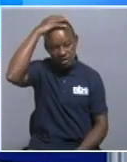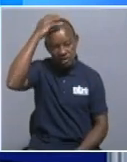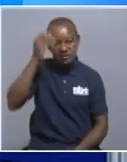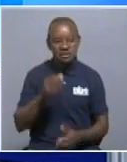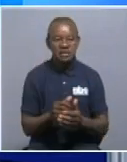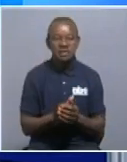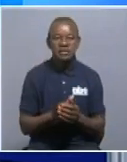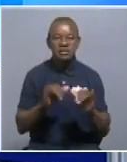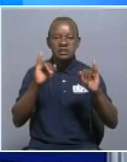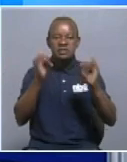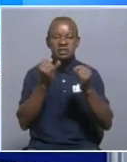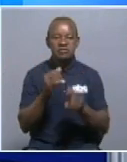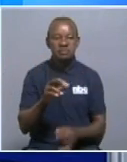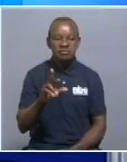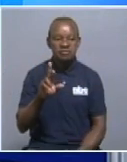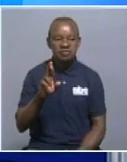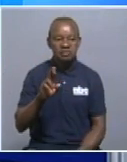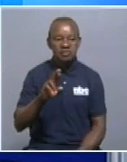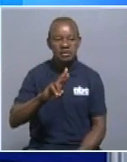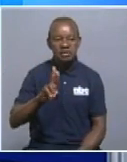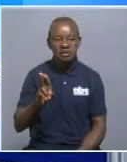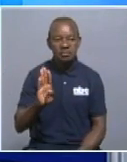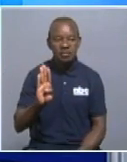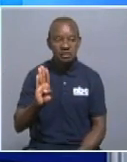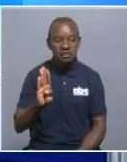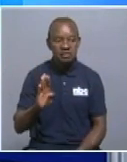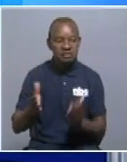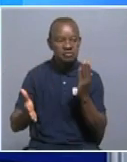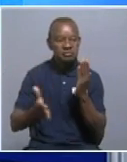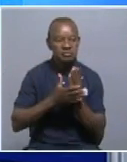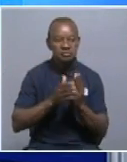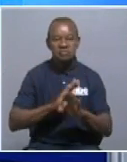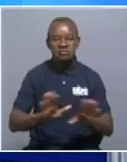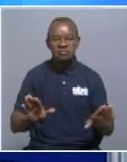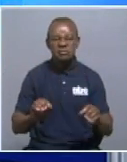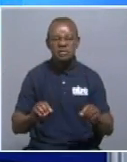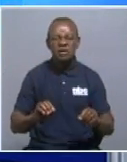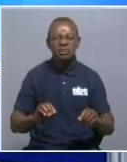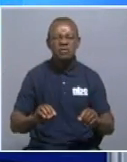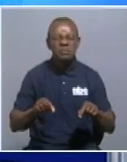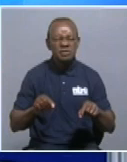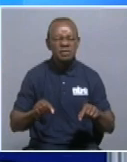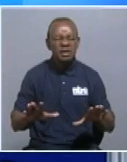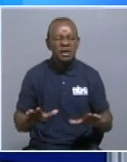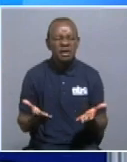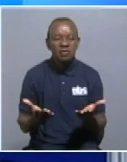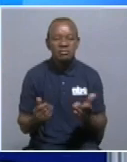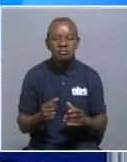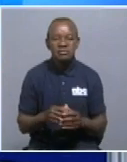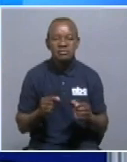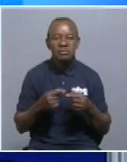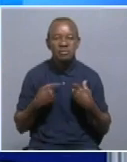is the Ministry of Education spokesperson Absalom Absalom to shed more light on the issue. Very good afternoon to you, Absalom, and thank you so much for joining